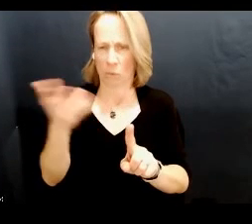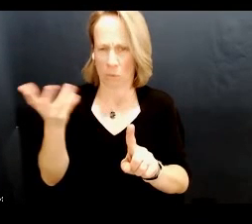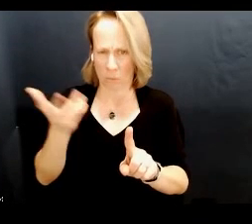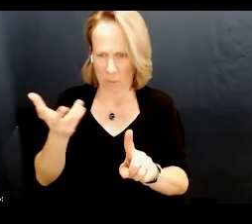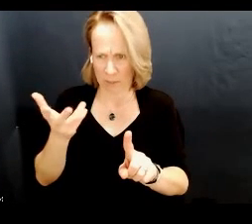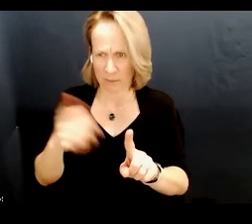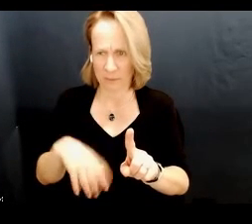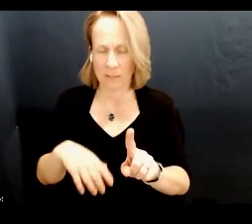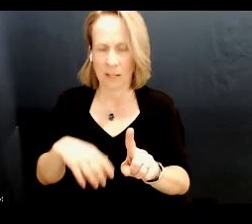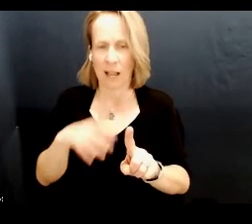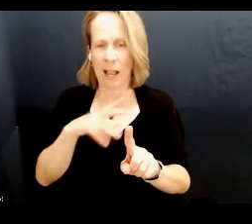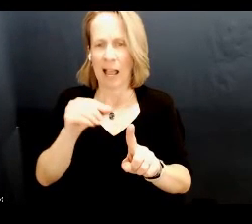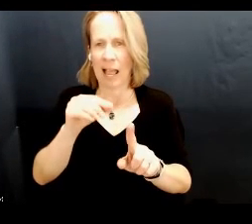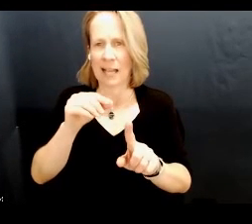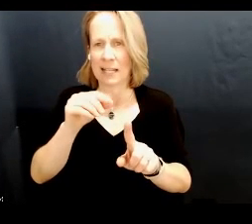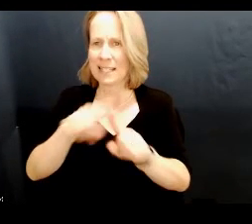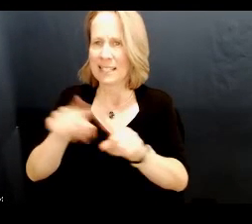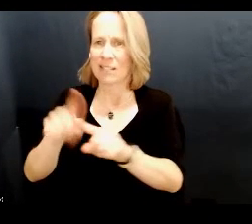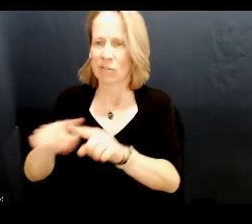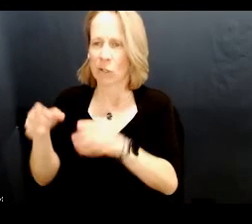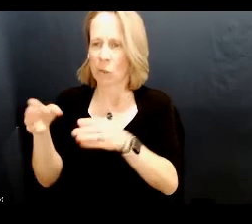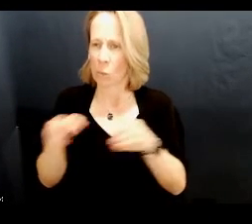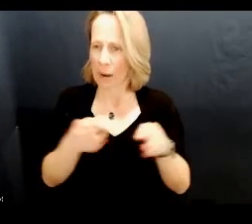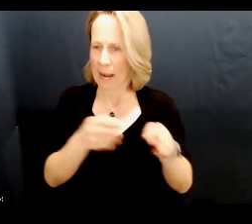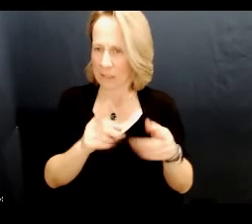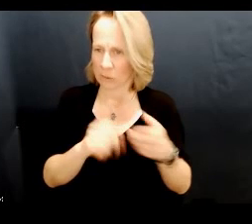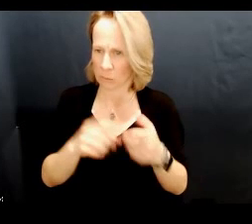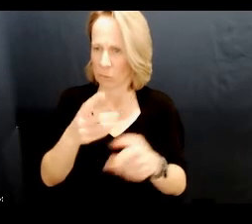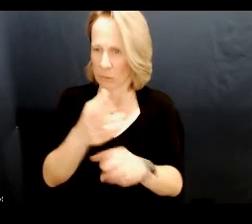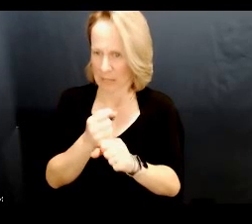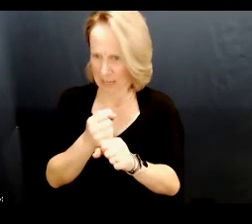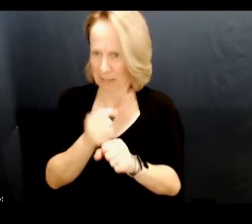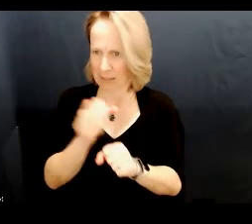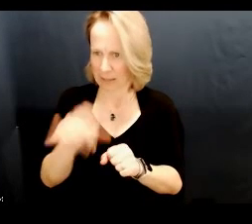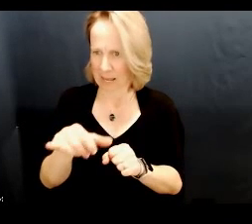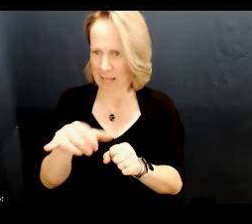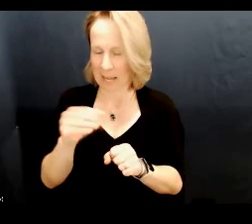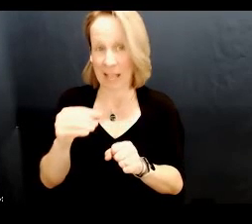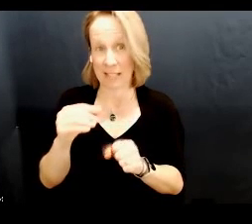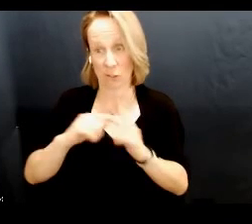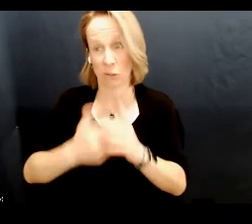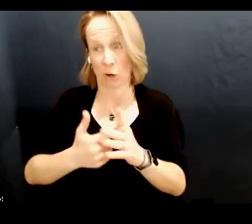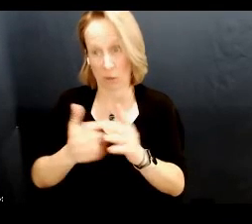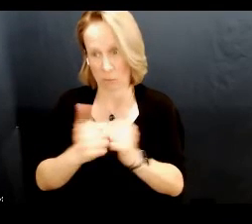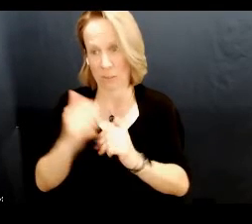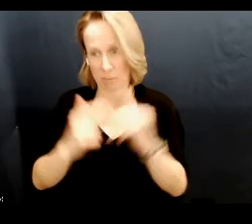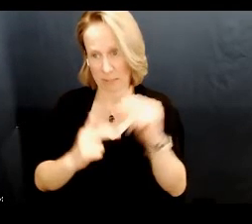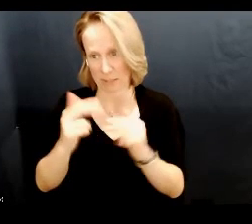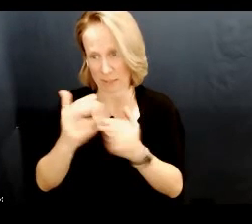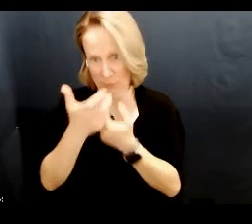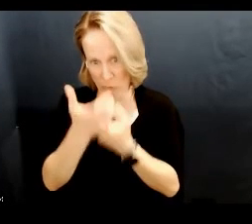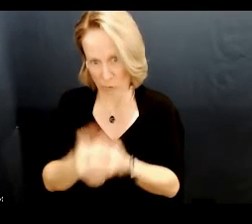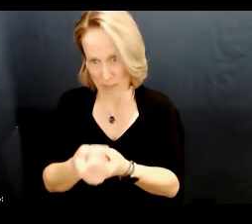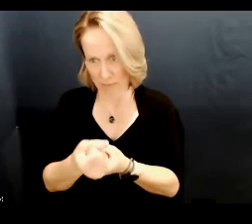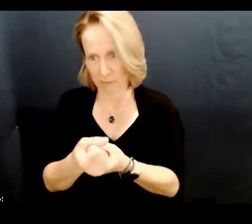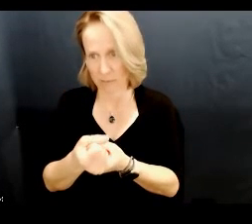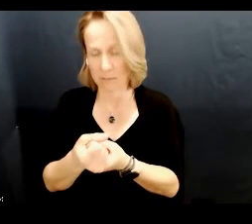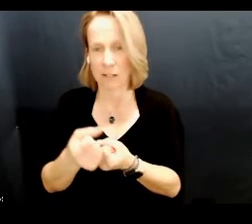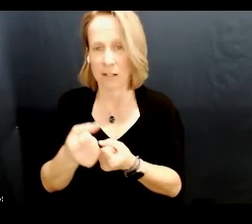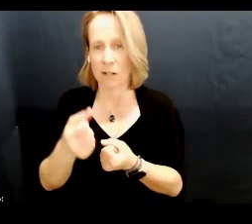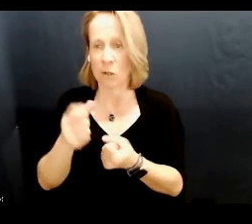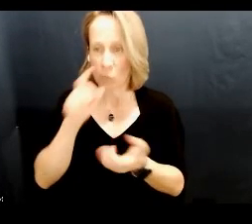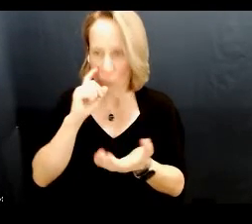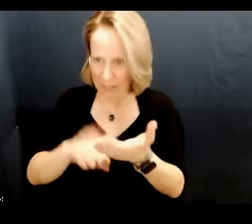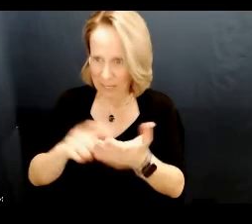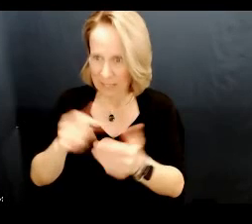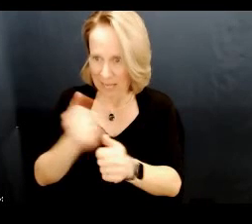different avenues for trying to accomplish that? And start by building trust, recognizing that everyone who comes to the table has